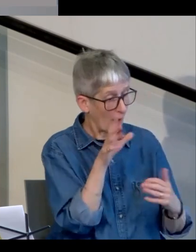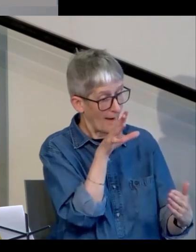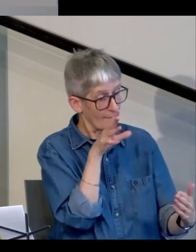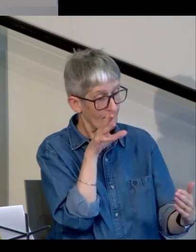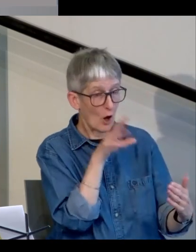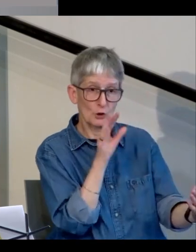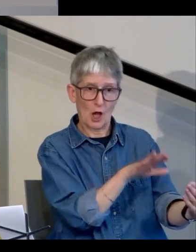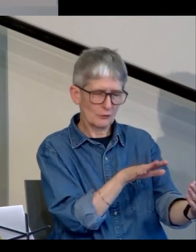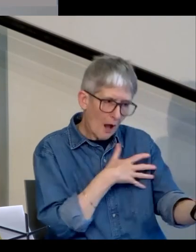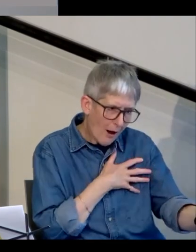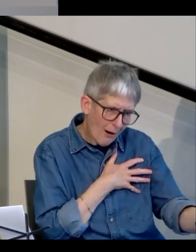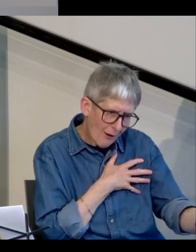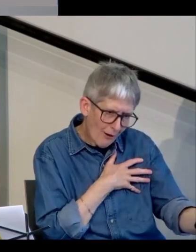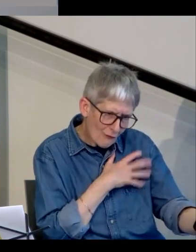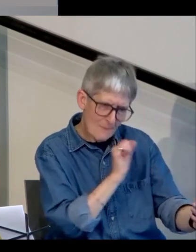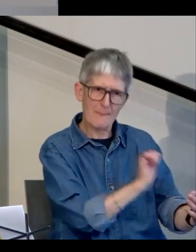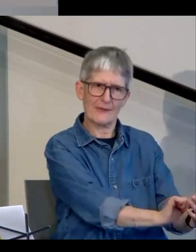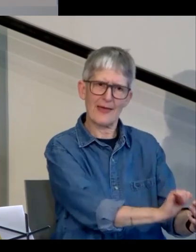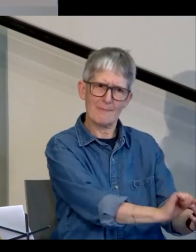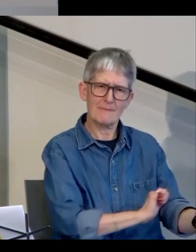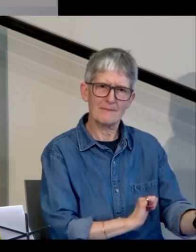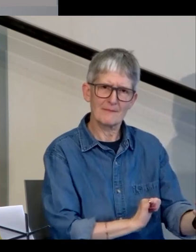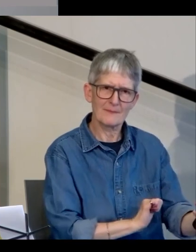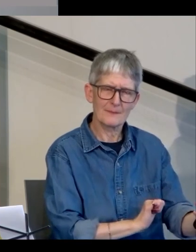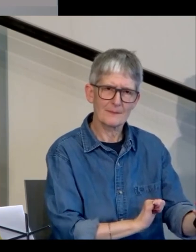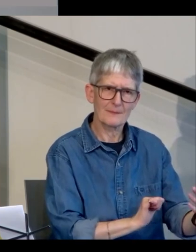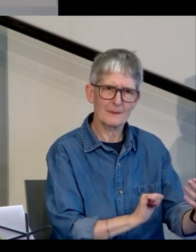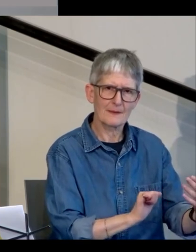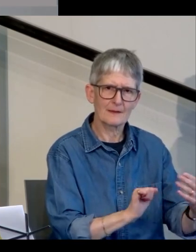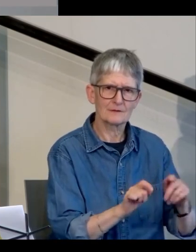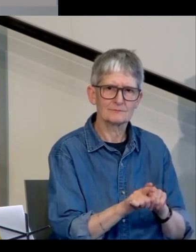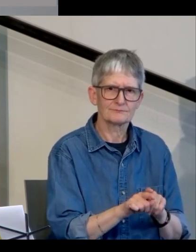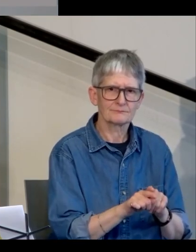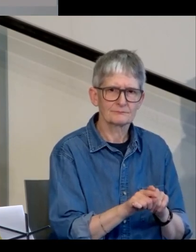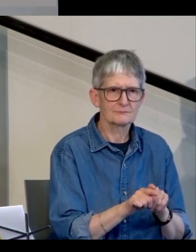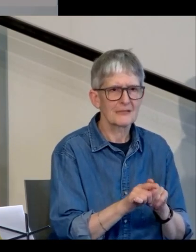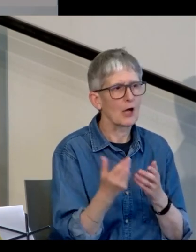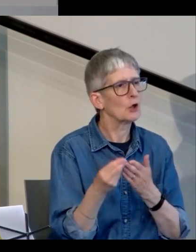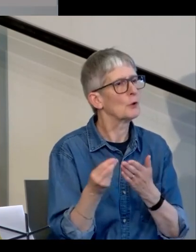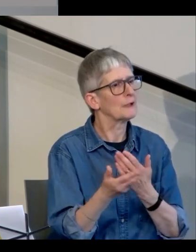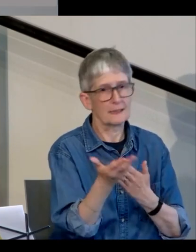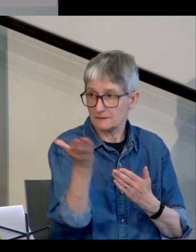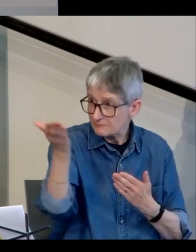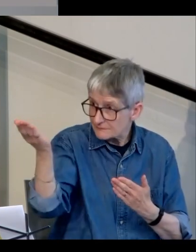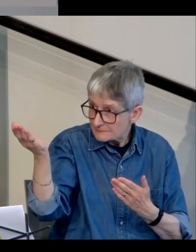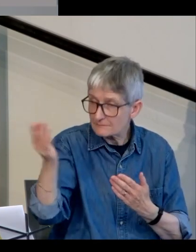my affection for them as I remember them. And that's what we'll be doing around the communion table